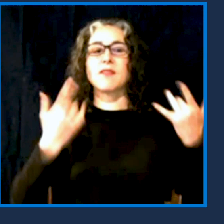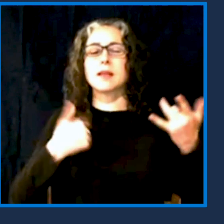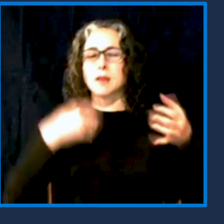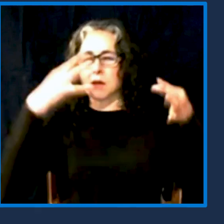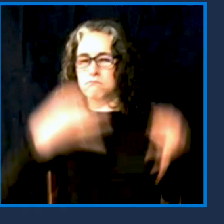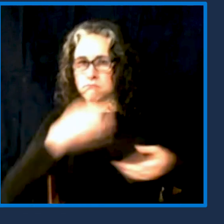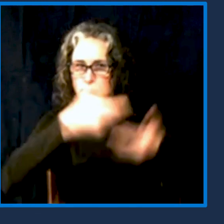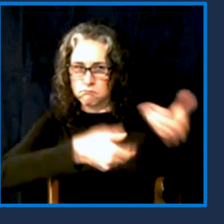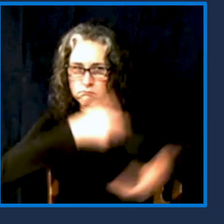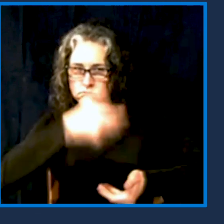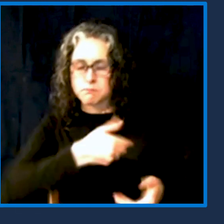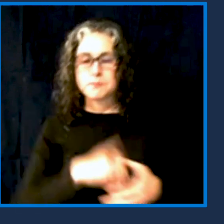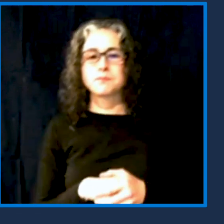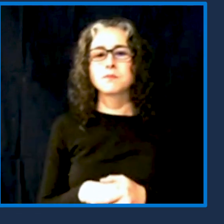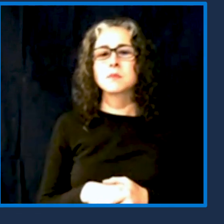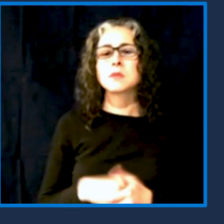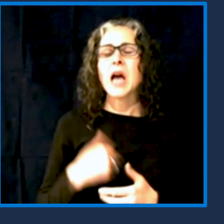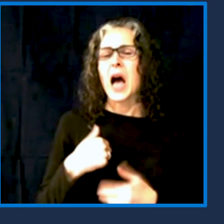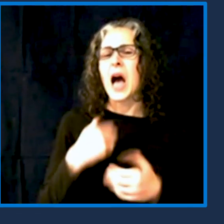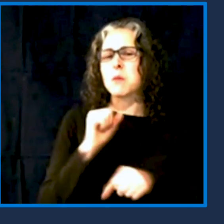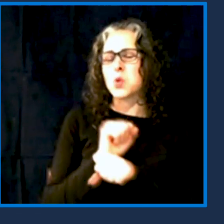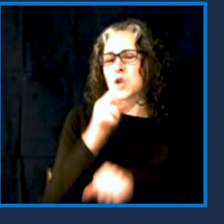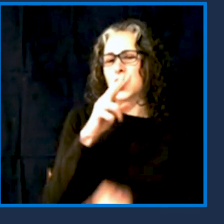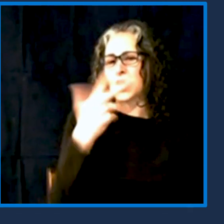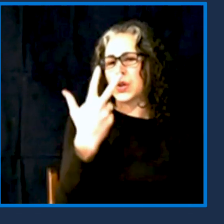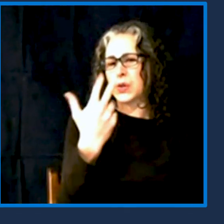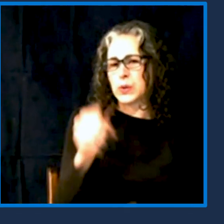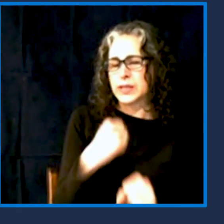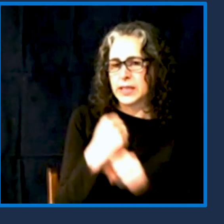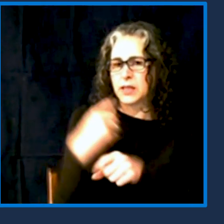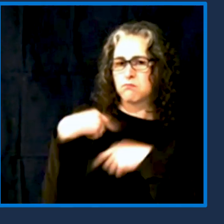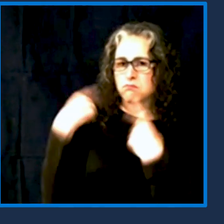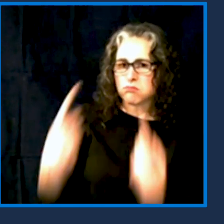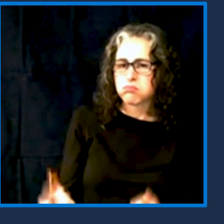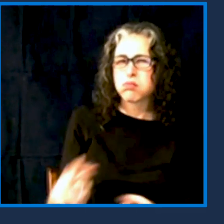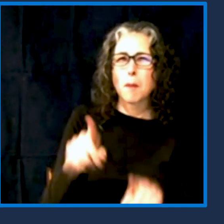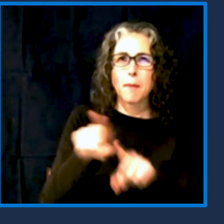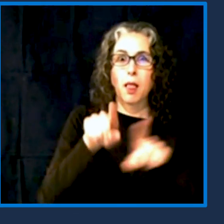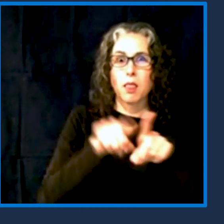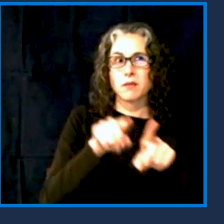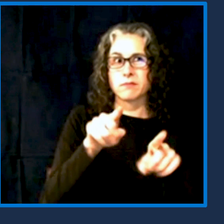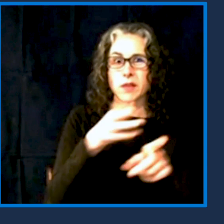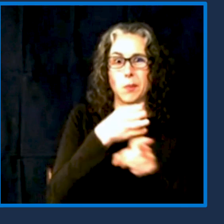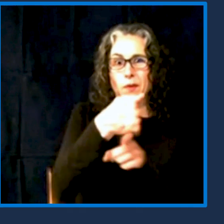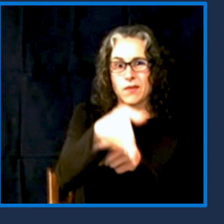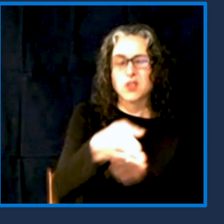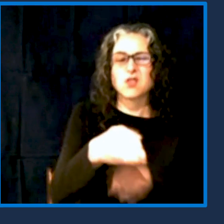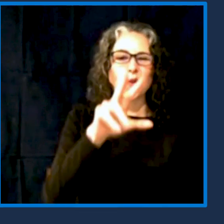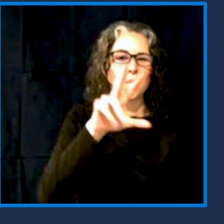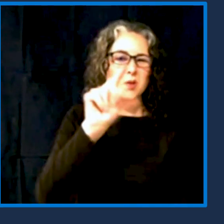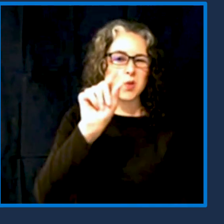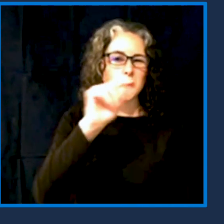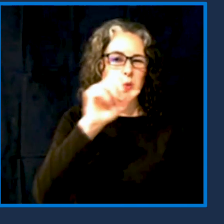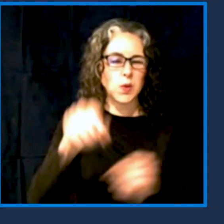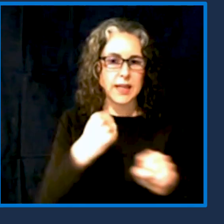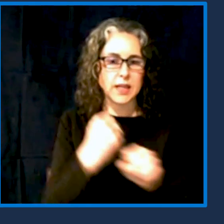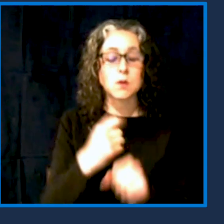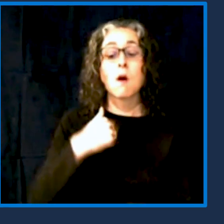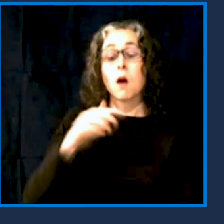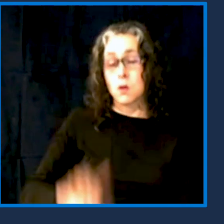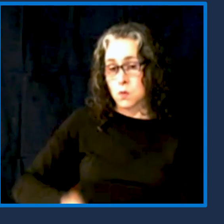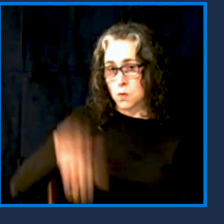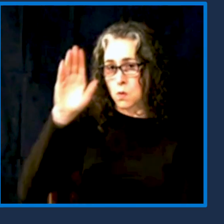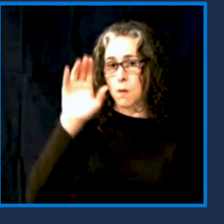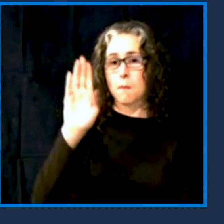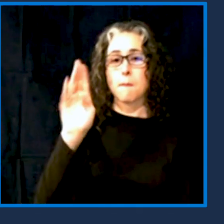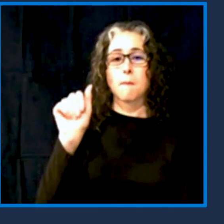I have been at Microsoft for about 13 years and been in the industry for about 20. I grew up in